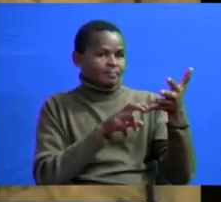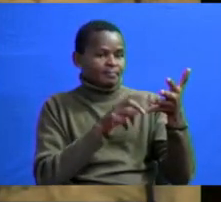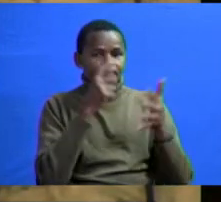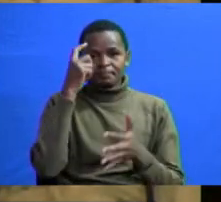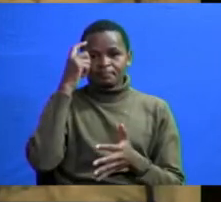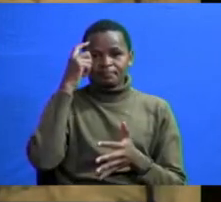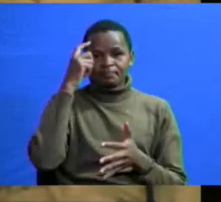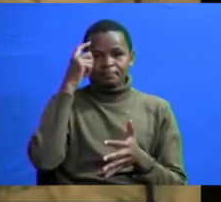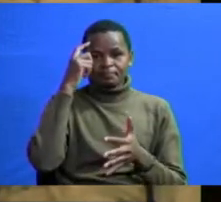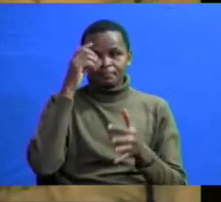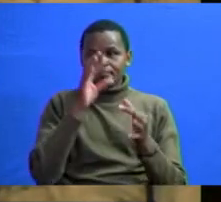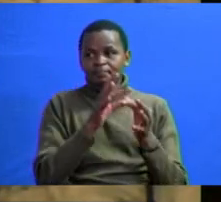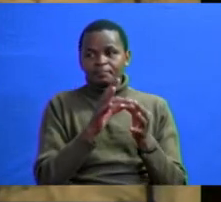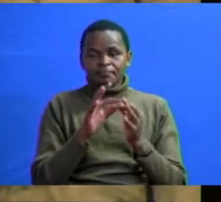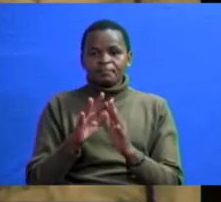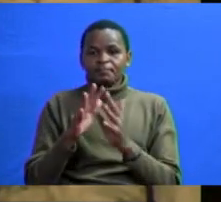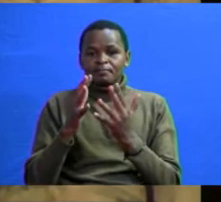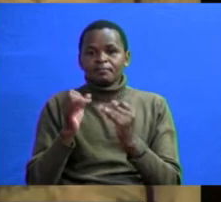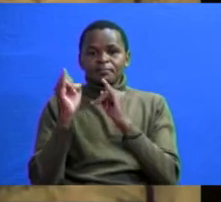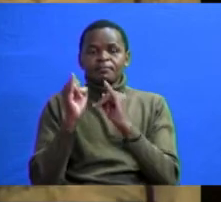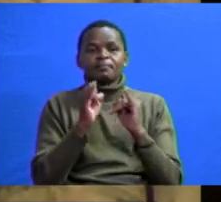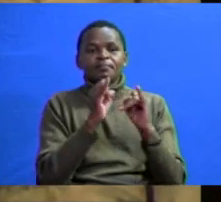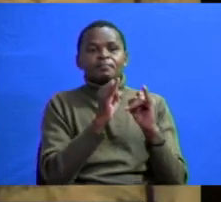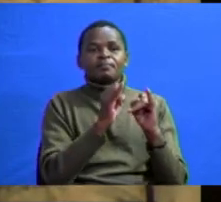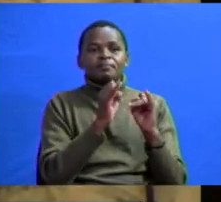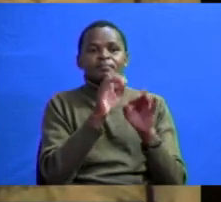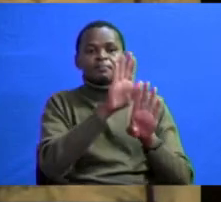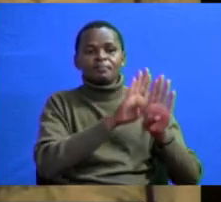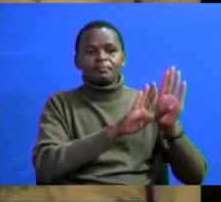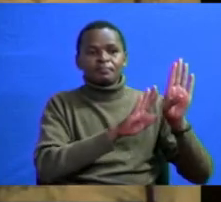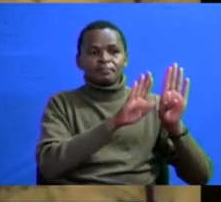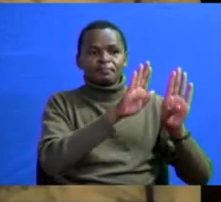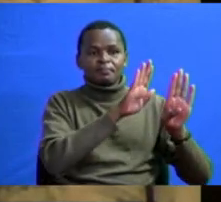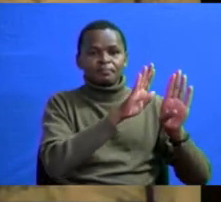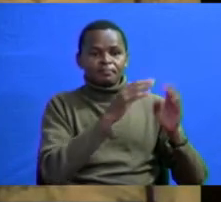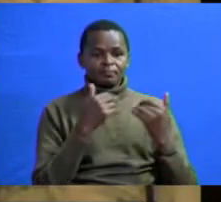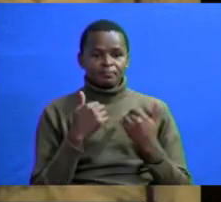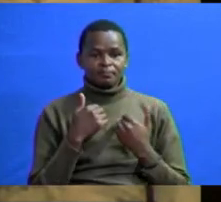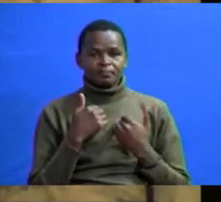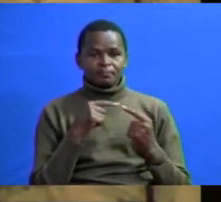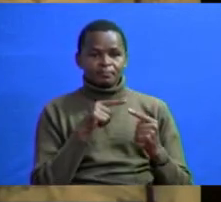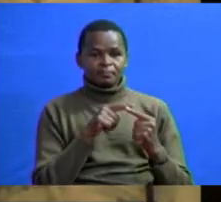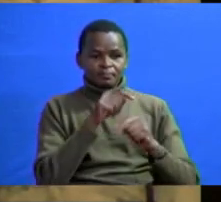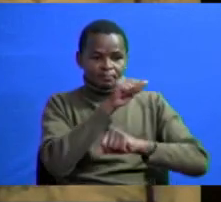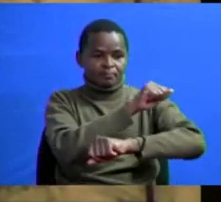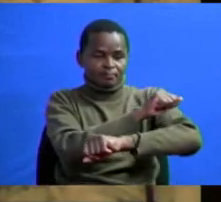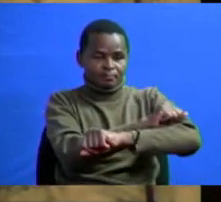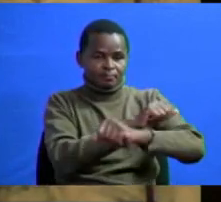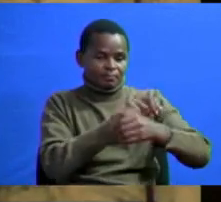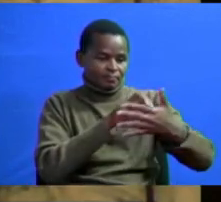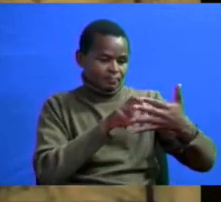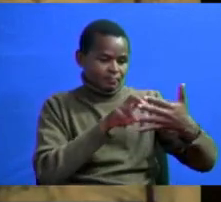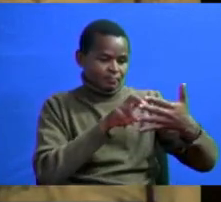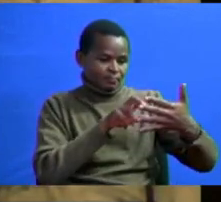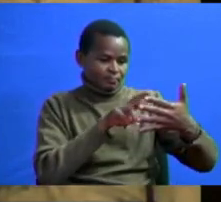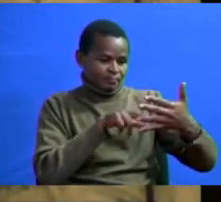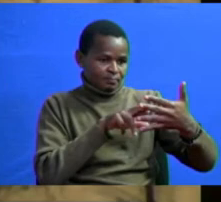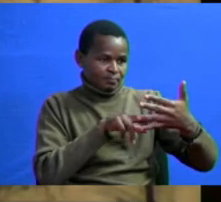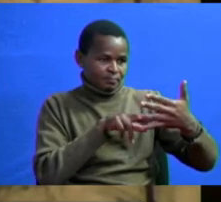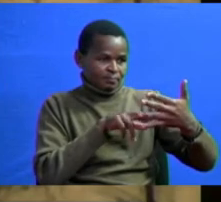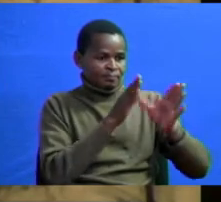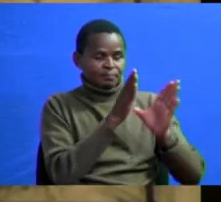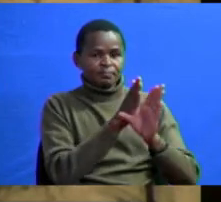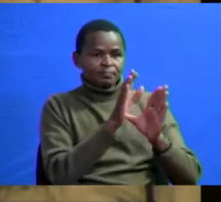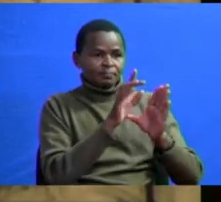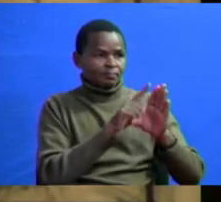in correlation to how an individual behaves. So you actually have to go to school to study psychology. When we